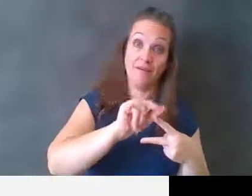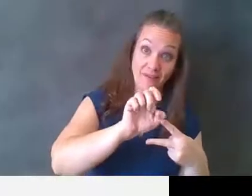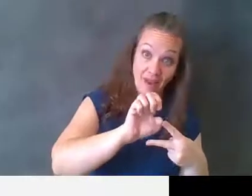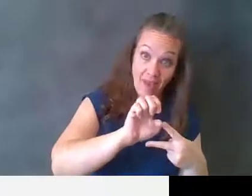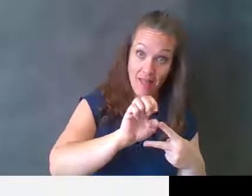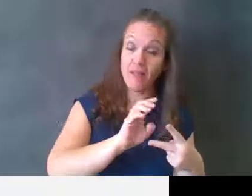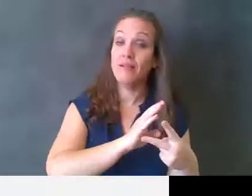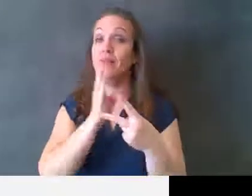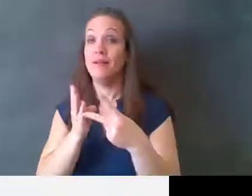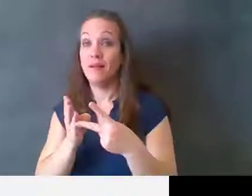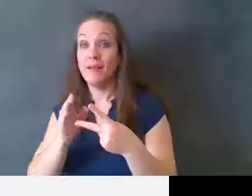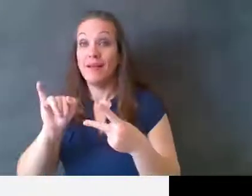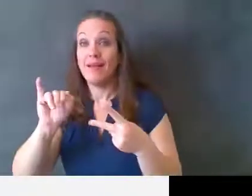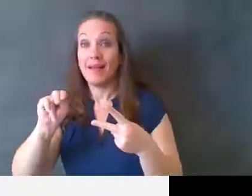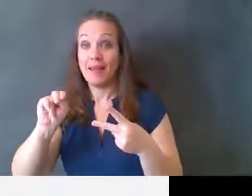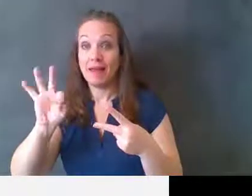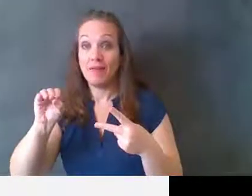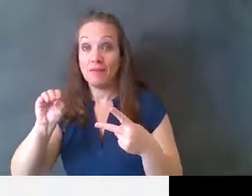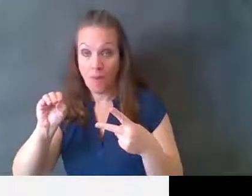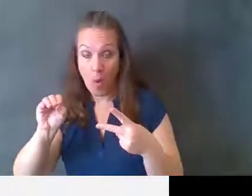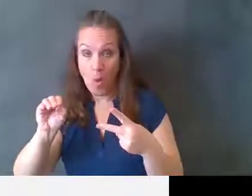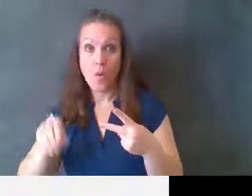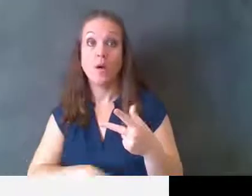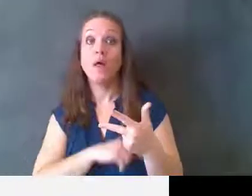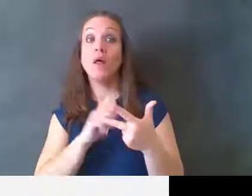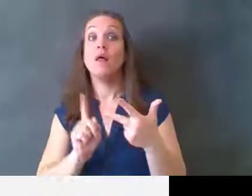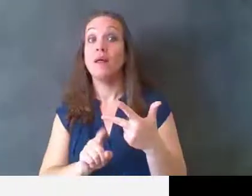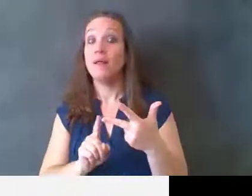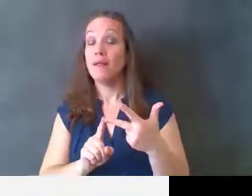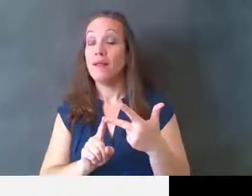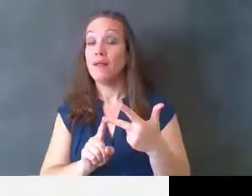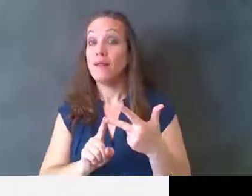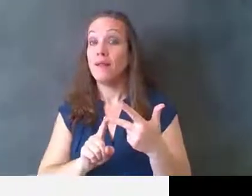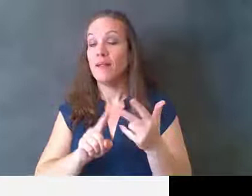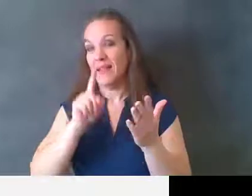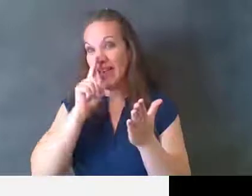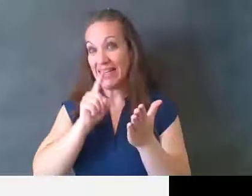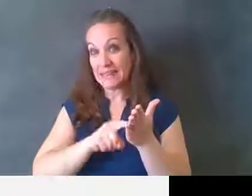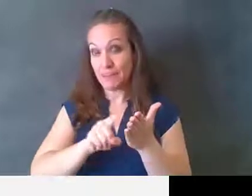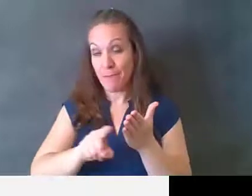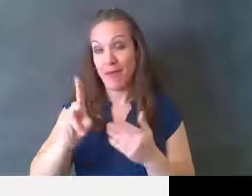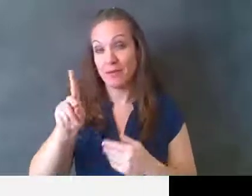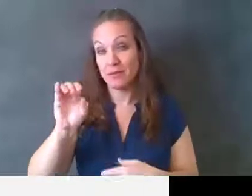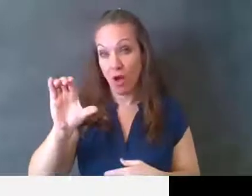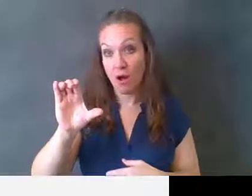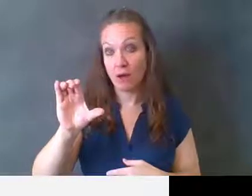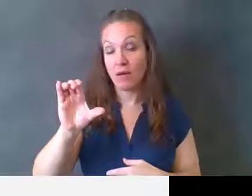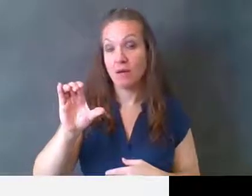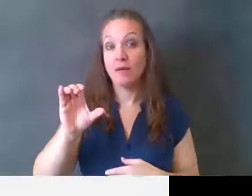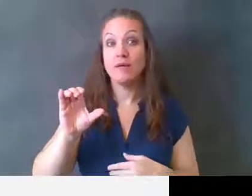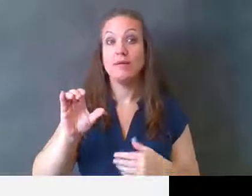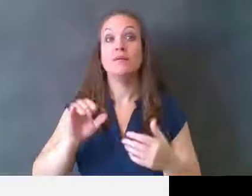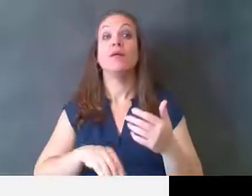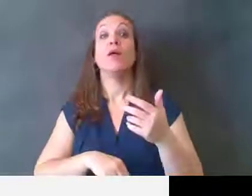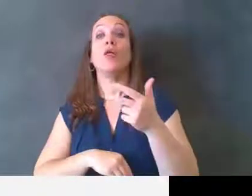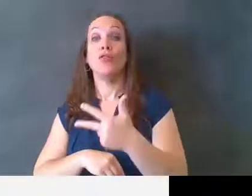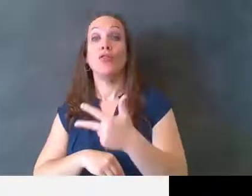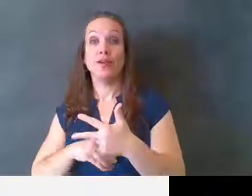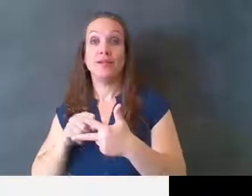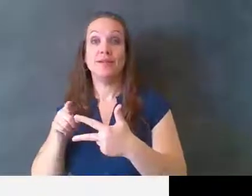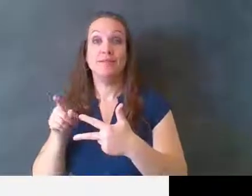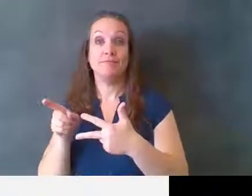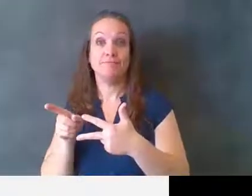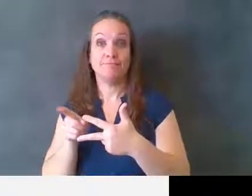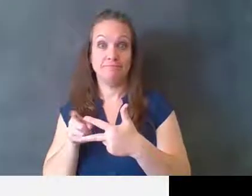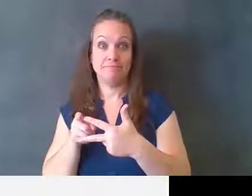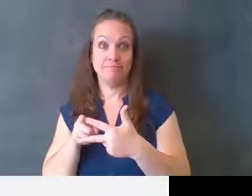option. And then we're looking for where it says Inspect Document, Check for Issues. I'm going to click here and click